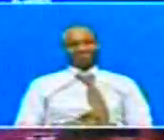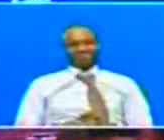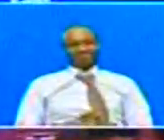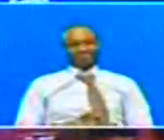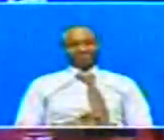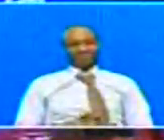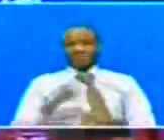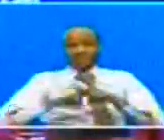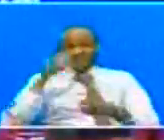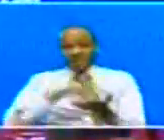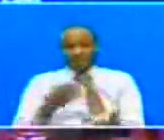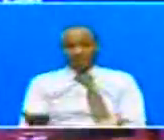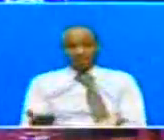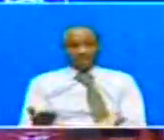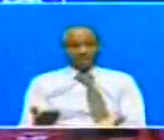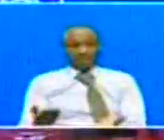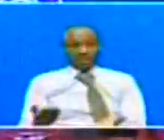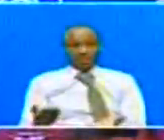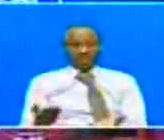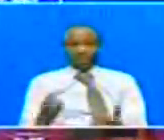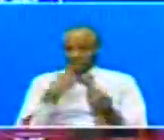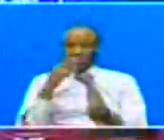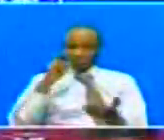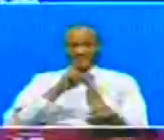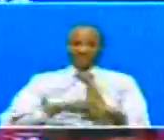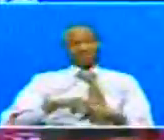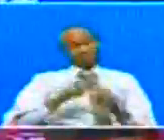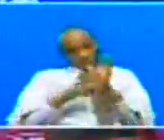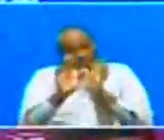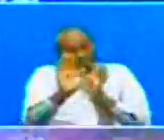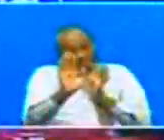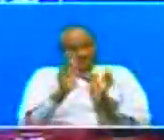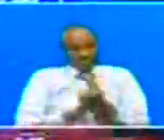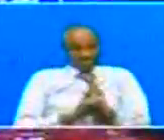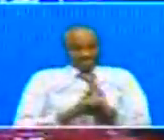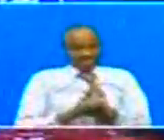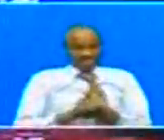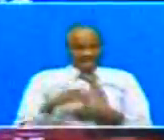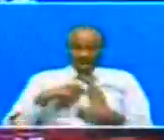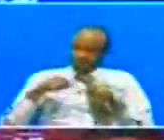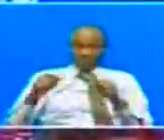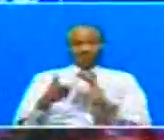Now we're sitting down again? Because you said so. It's your show. Are we still on air?